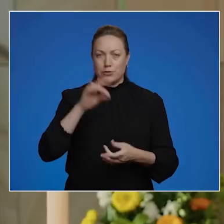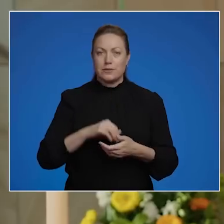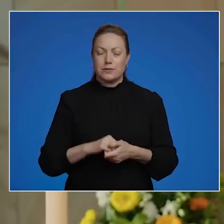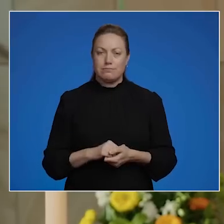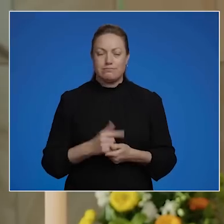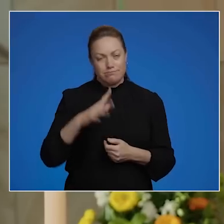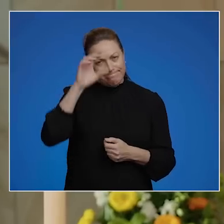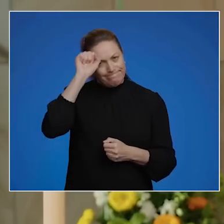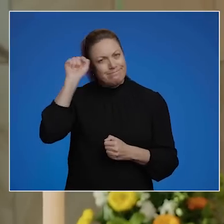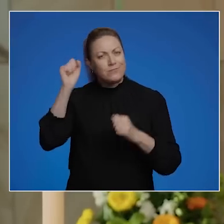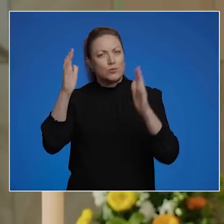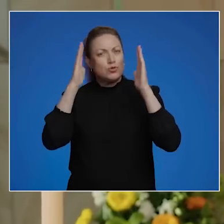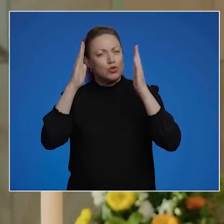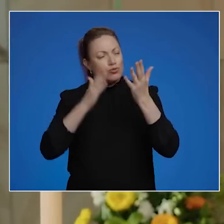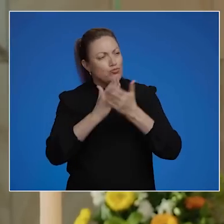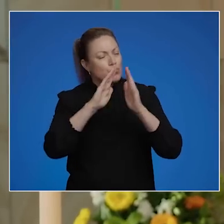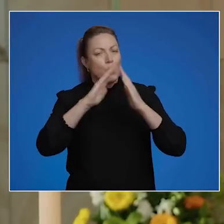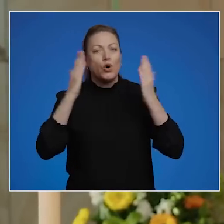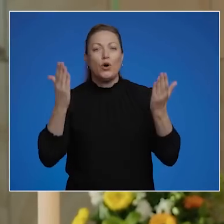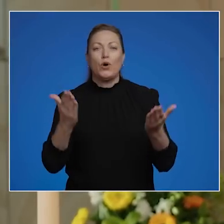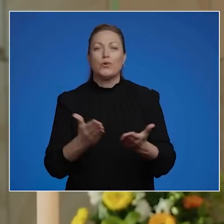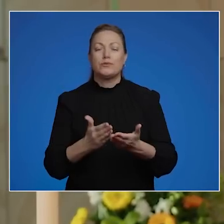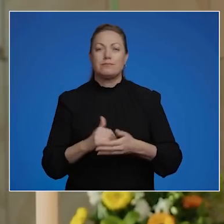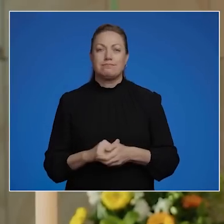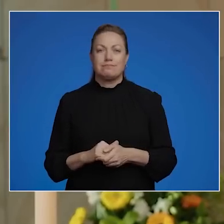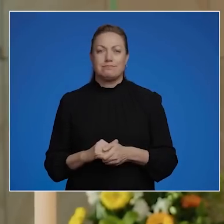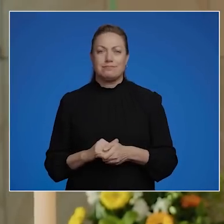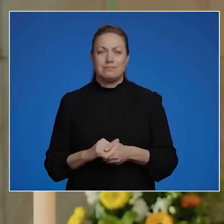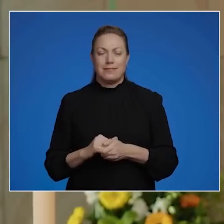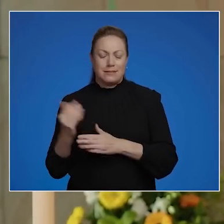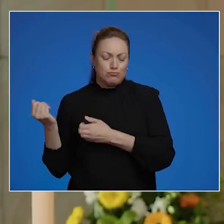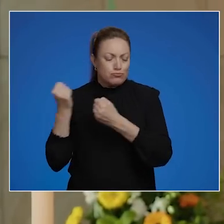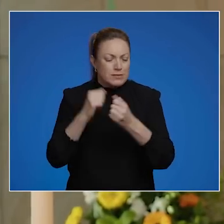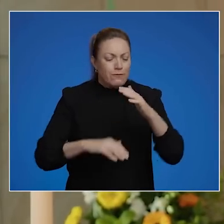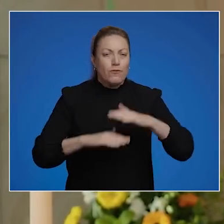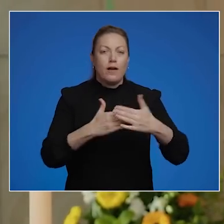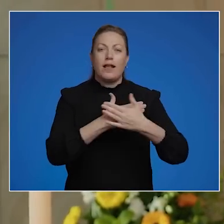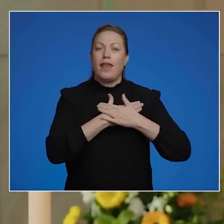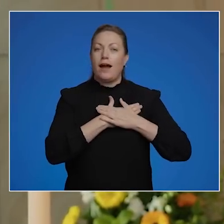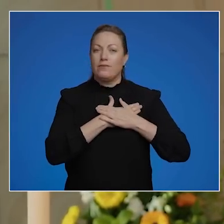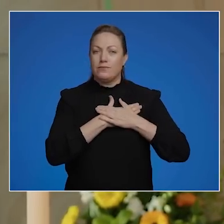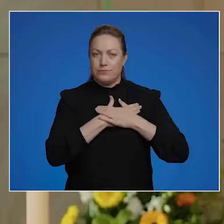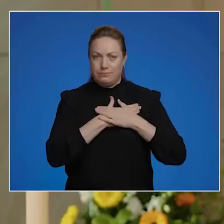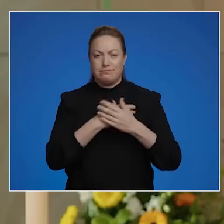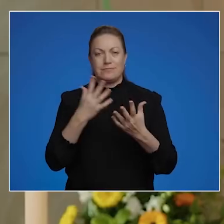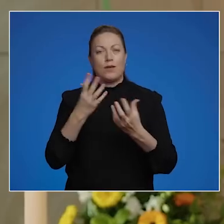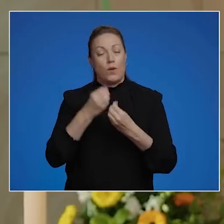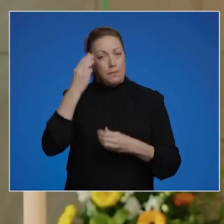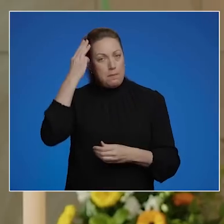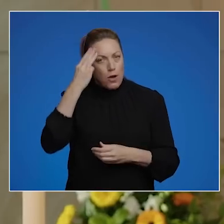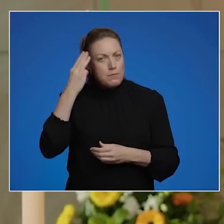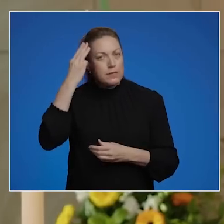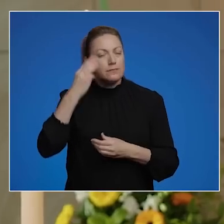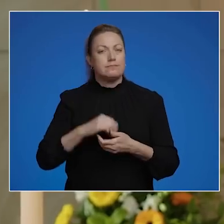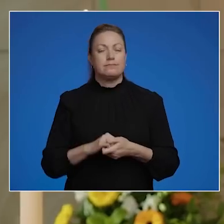Remember, Lord your Church, spread throughout the world and bring her to the fullness of charity together with Francis